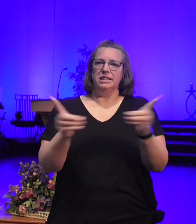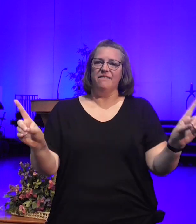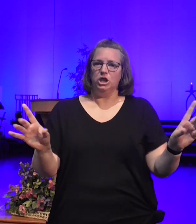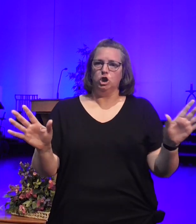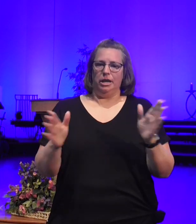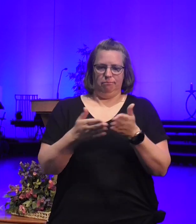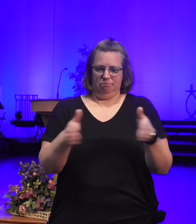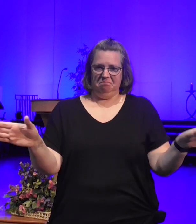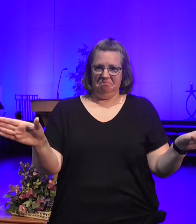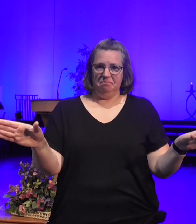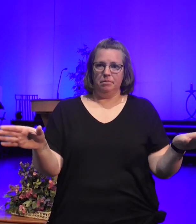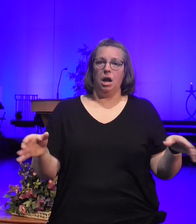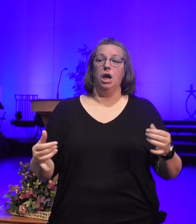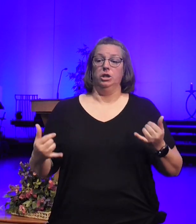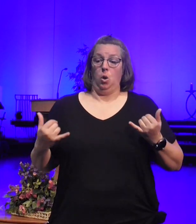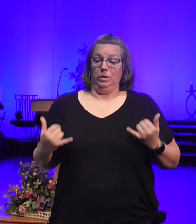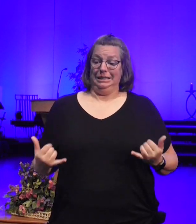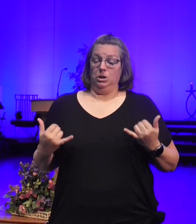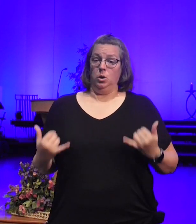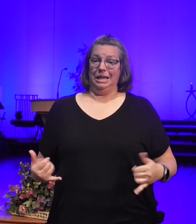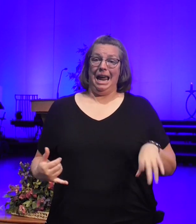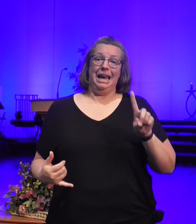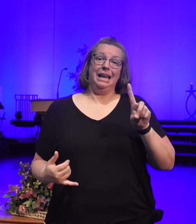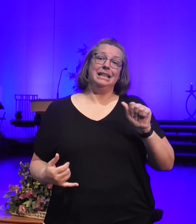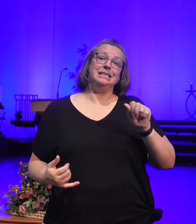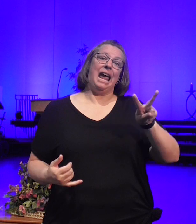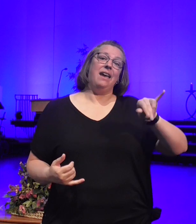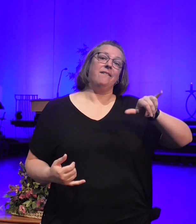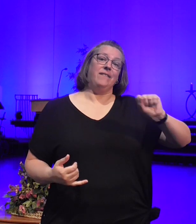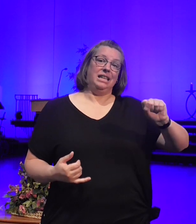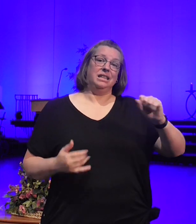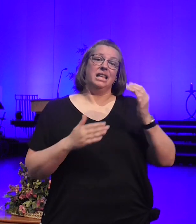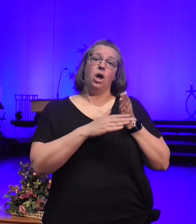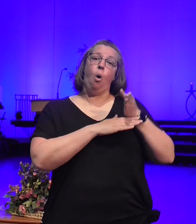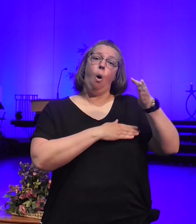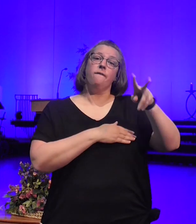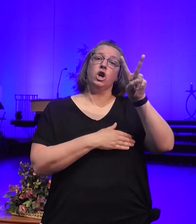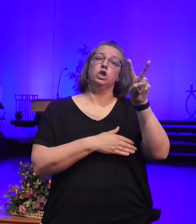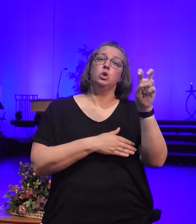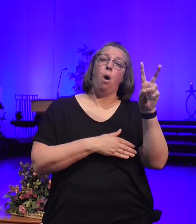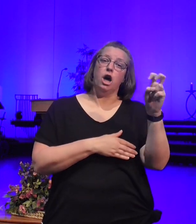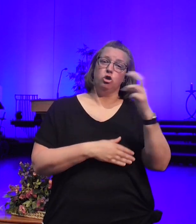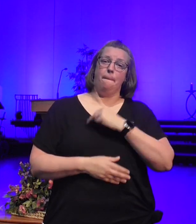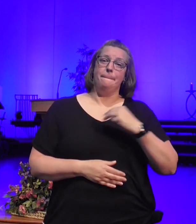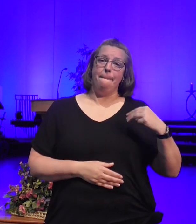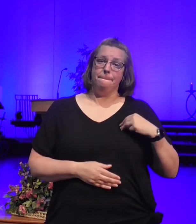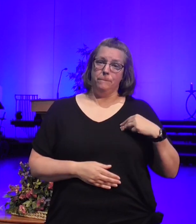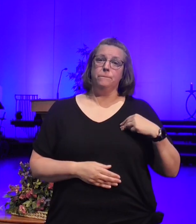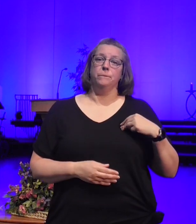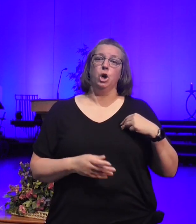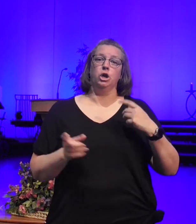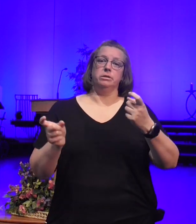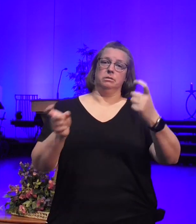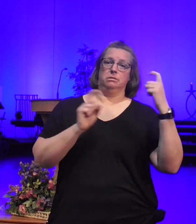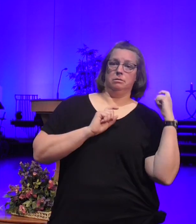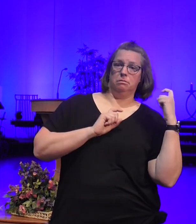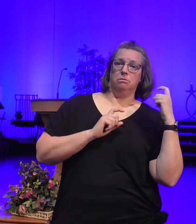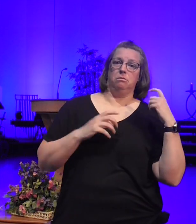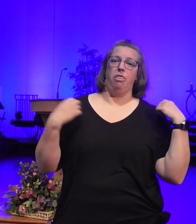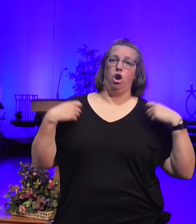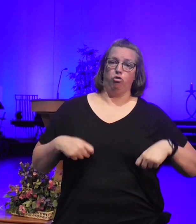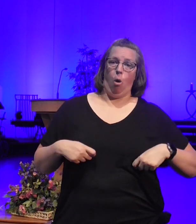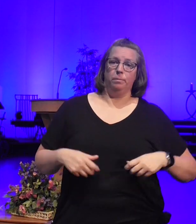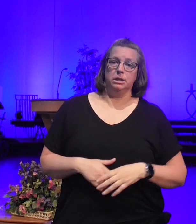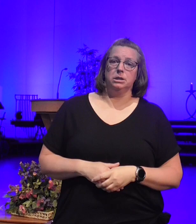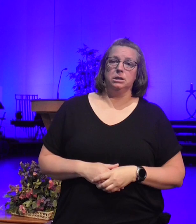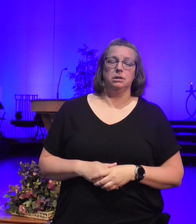this date, Mr. Davis has had over 200 Ku Klux Klan members surrender their robes to him.